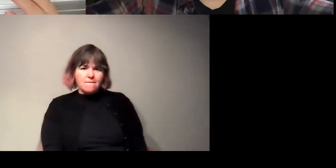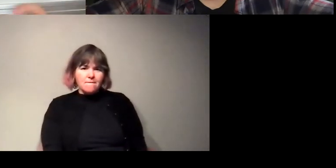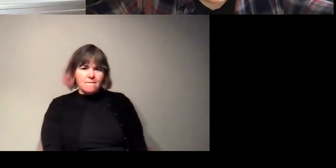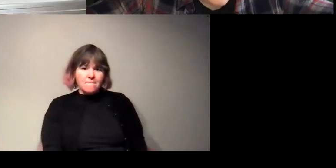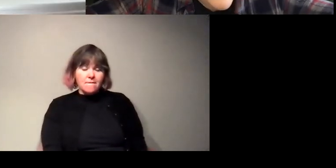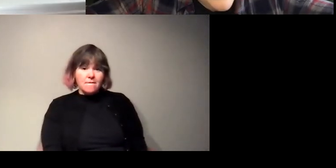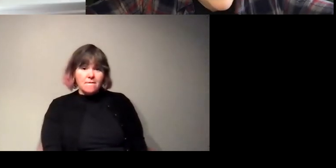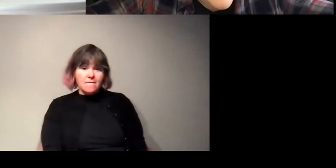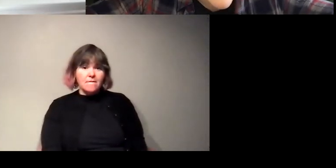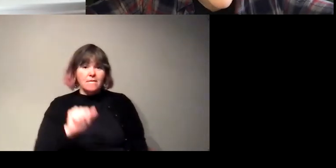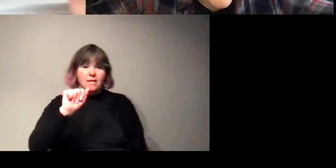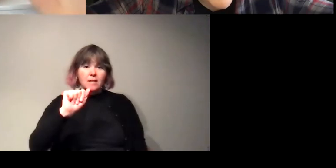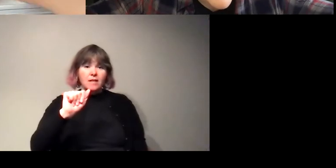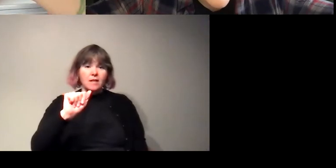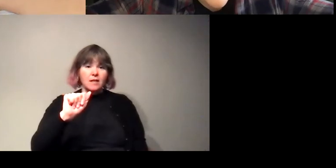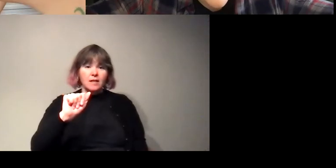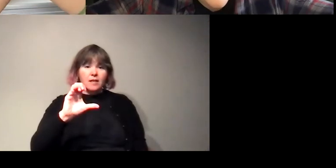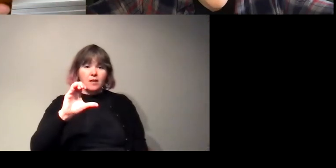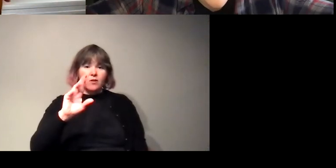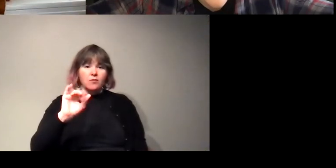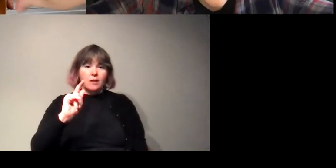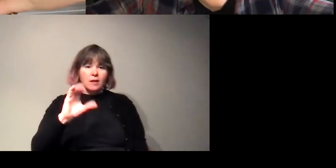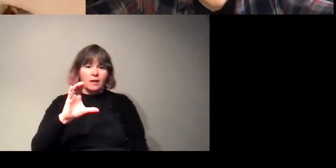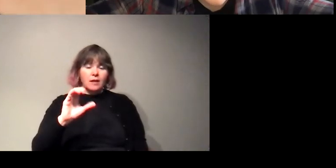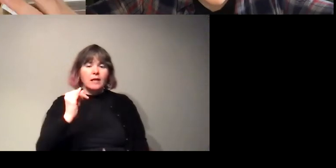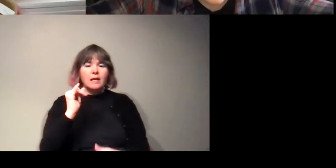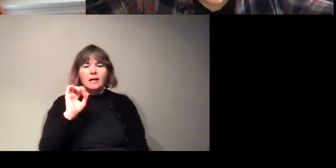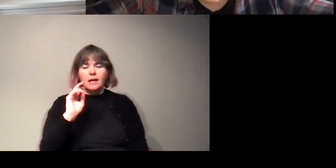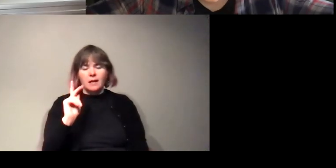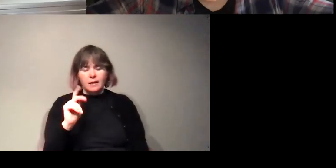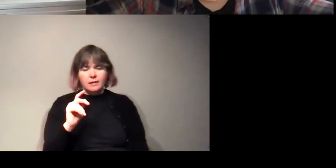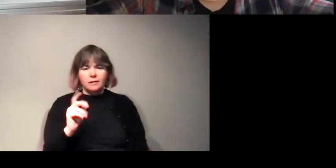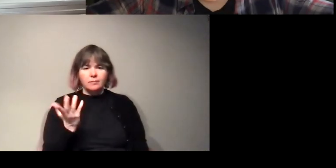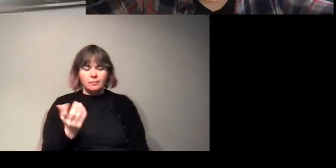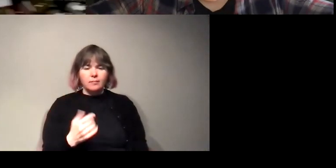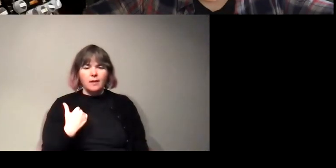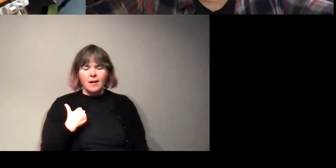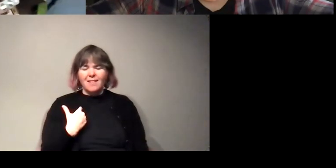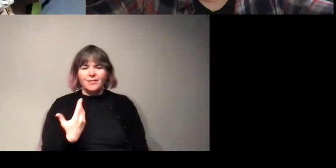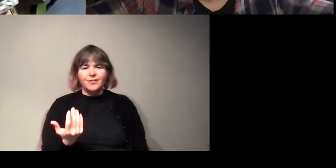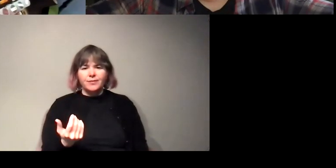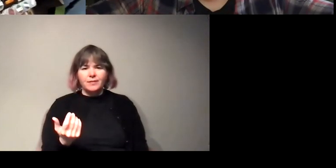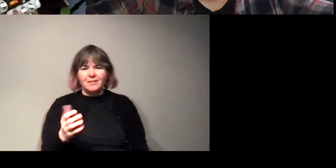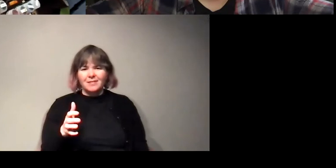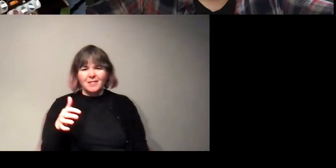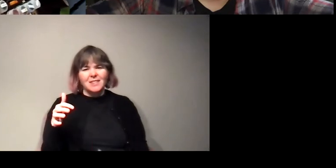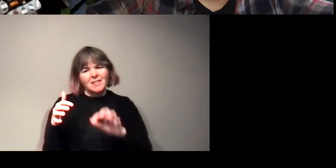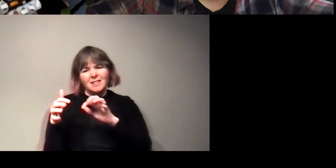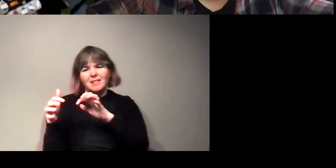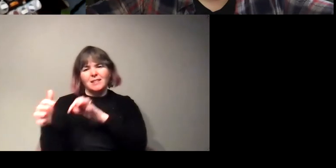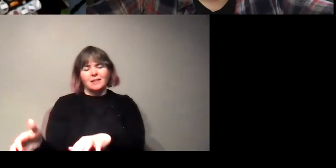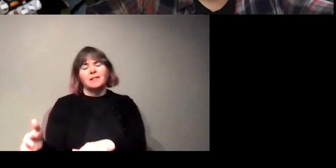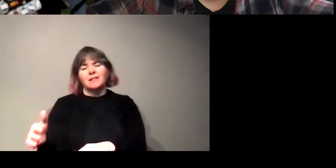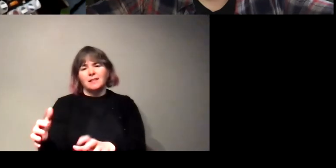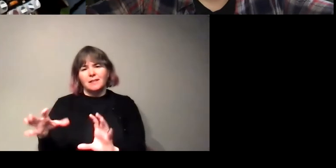are acrylic inks. Cool. And I have a whole like